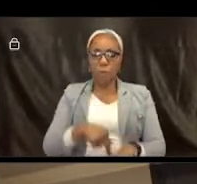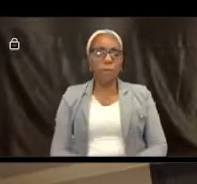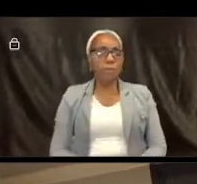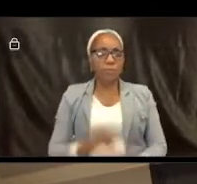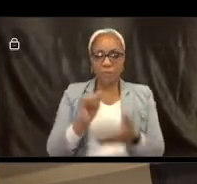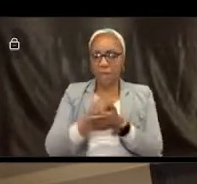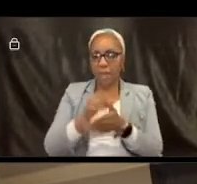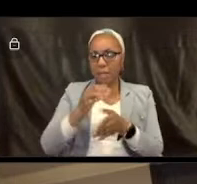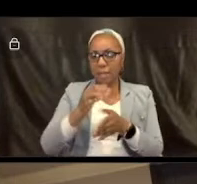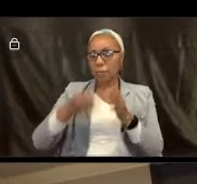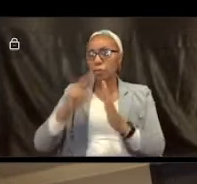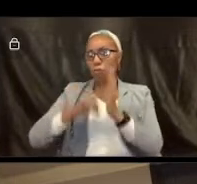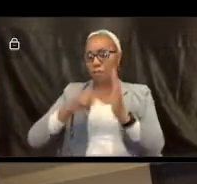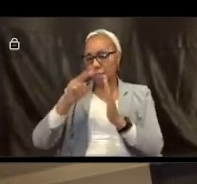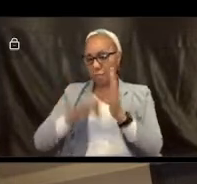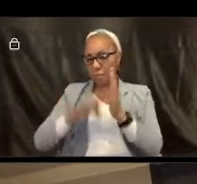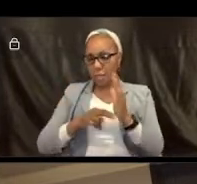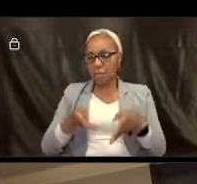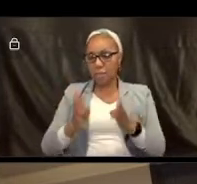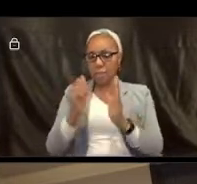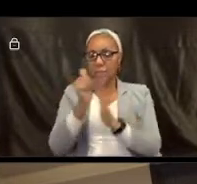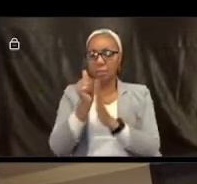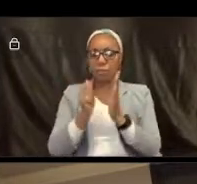That concludes the reading of the consent agenda.